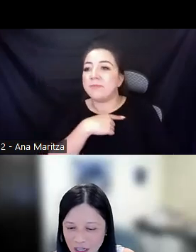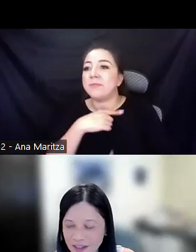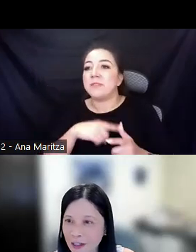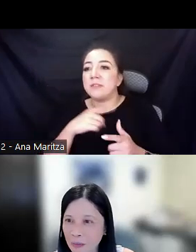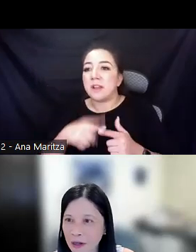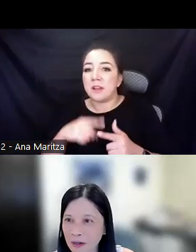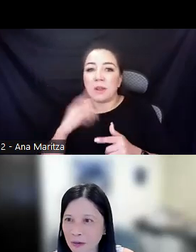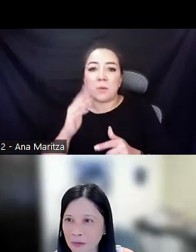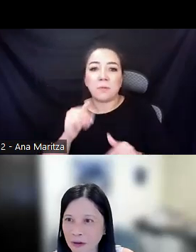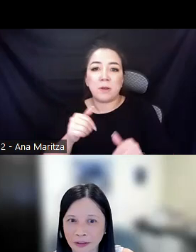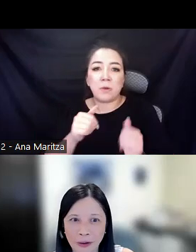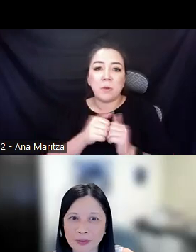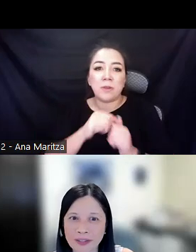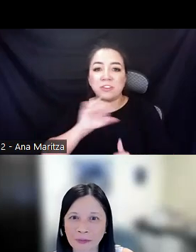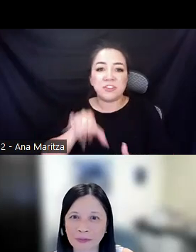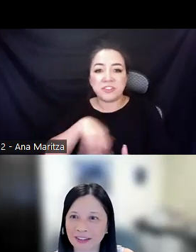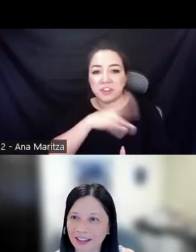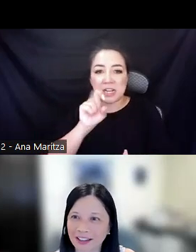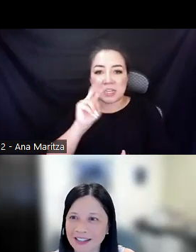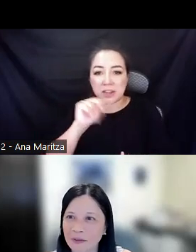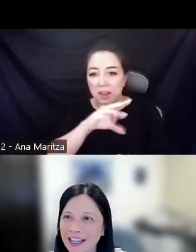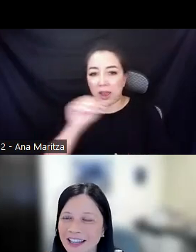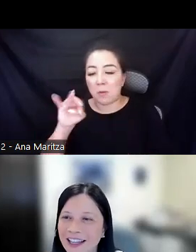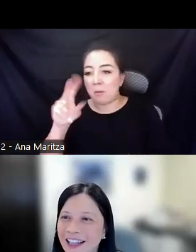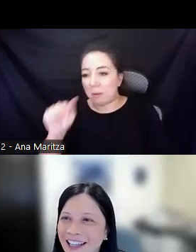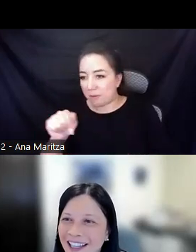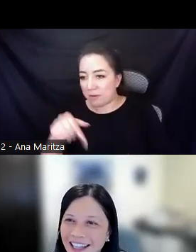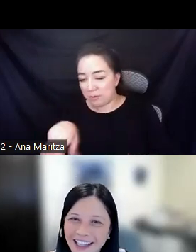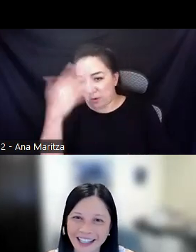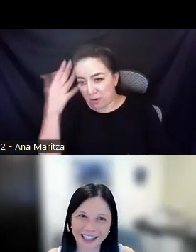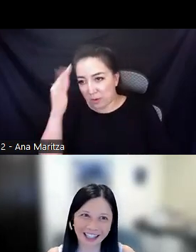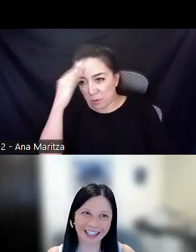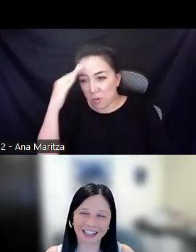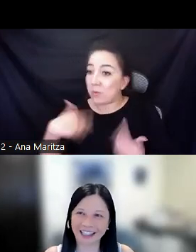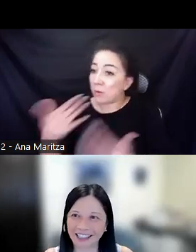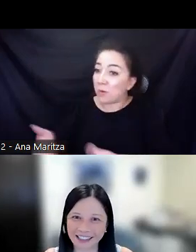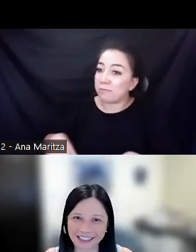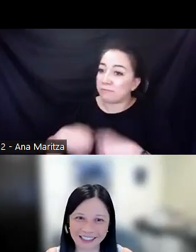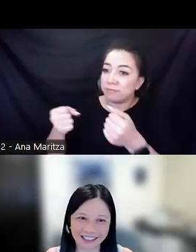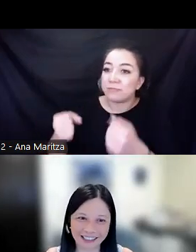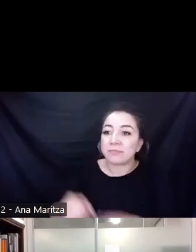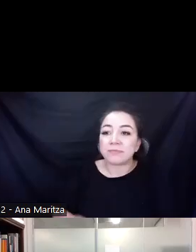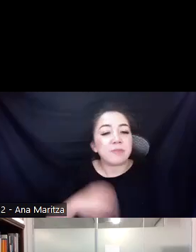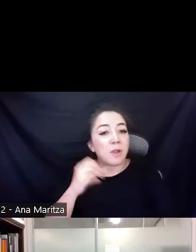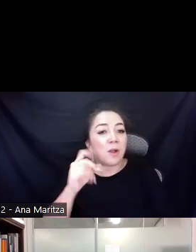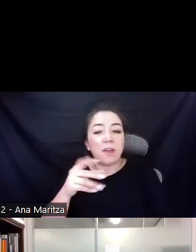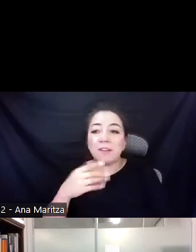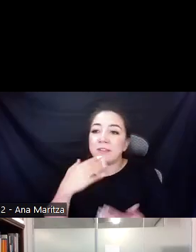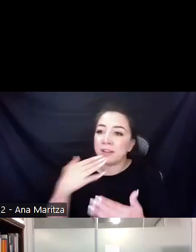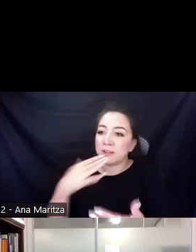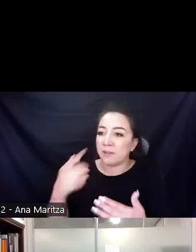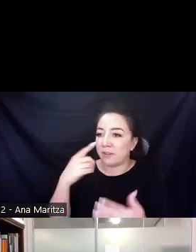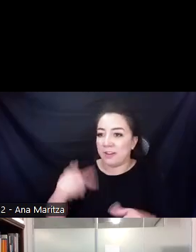by Jason and Barbara, whom you all know. So take it away. Okay, well, thank you for giving